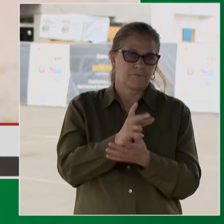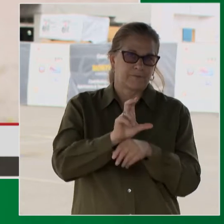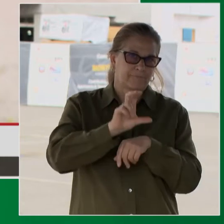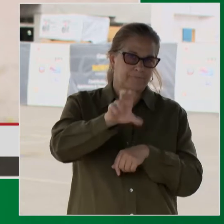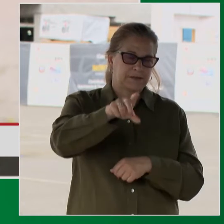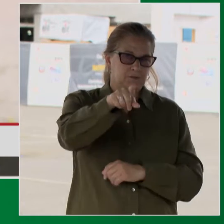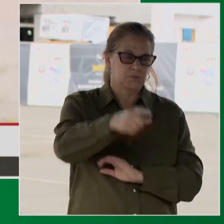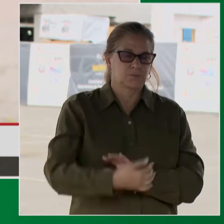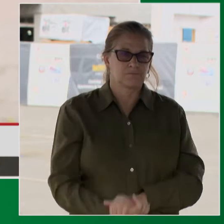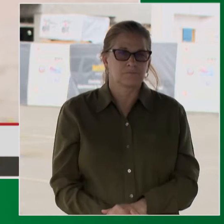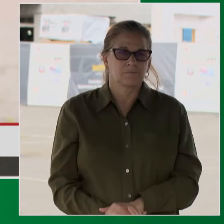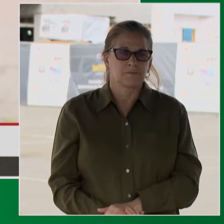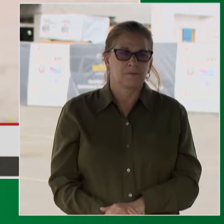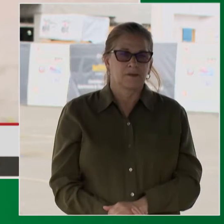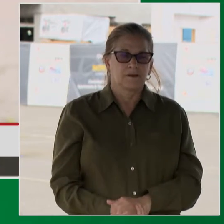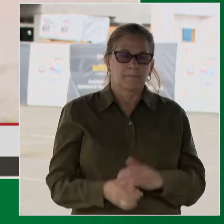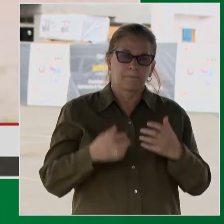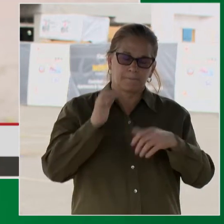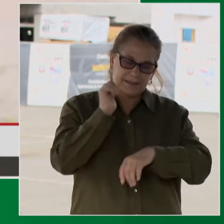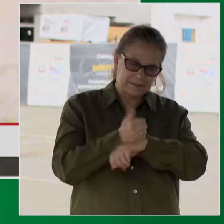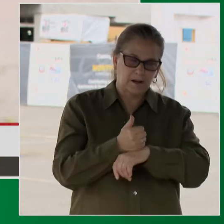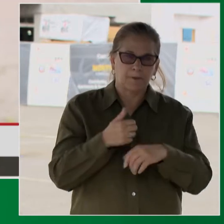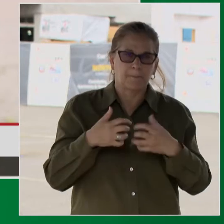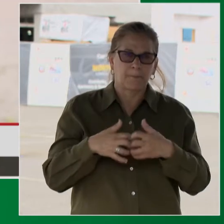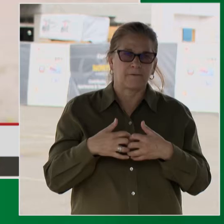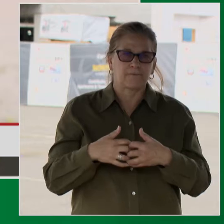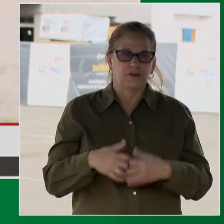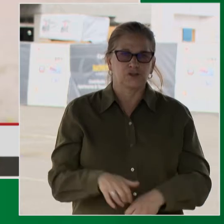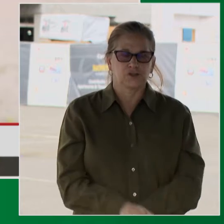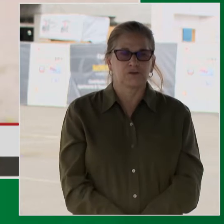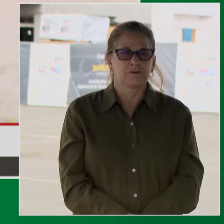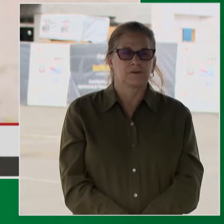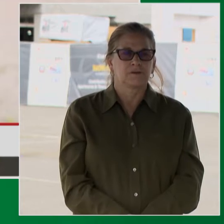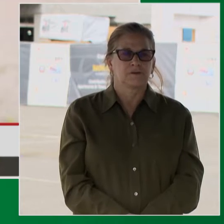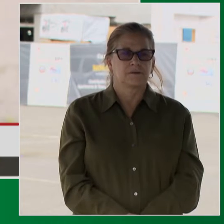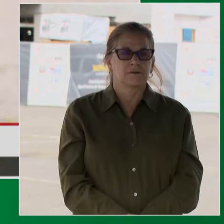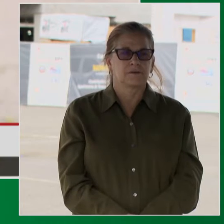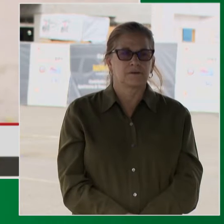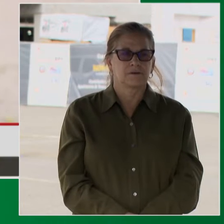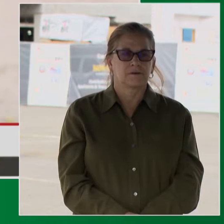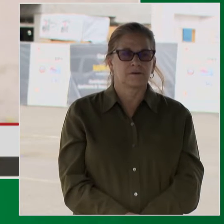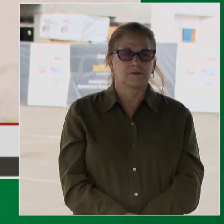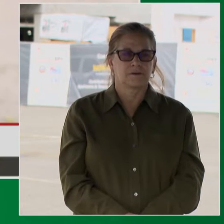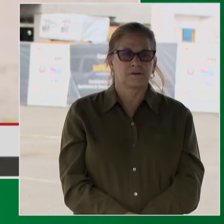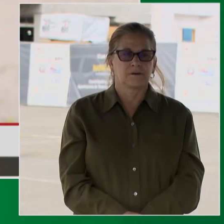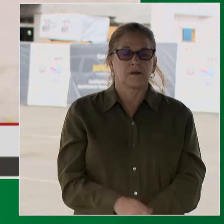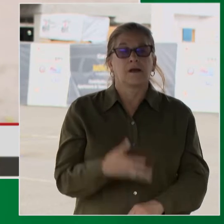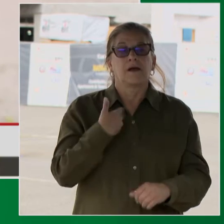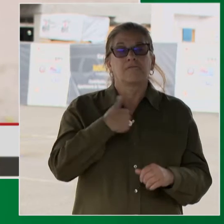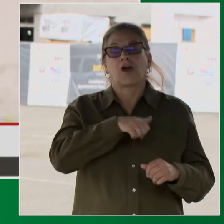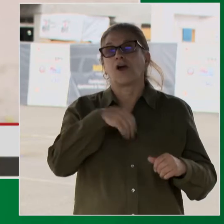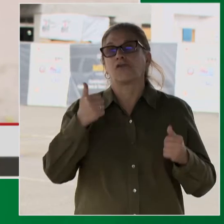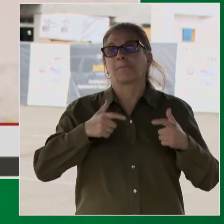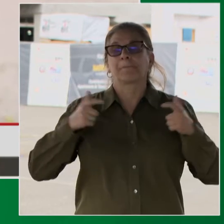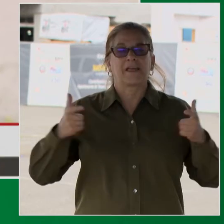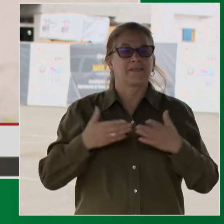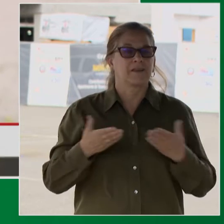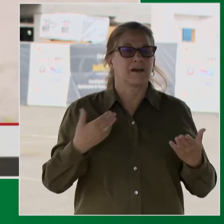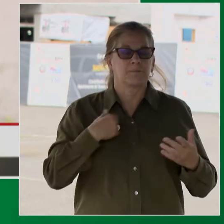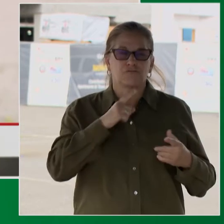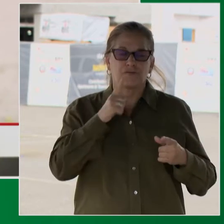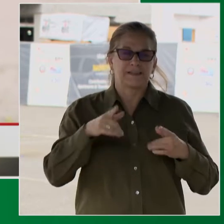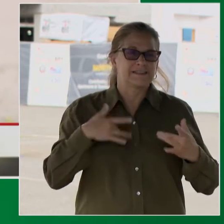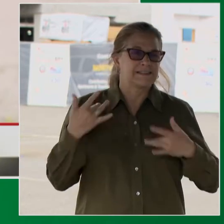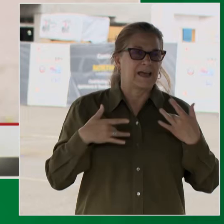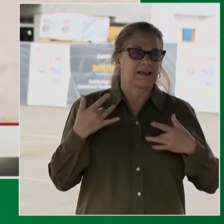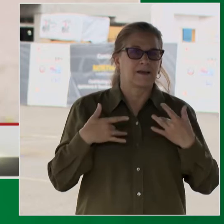well. In addition to that, the other biggest thing that we're really excited about is how we increase food